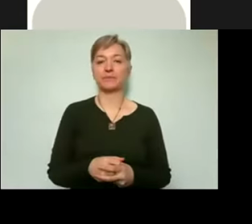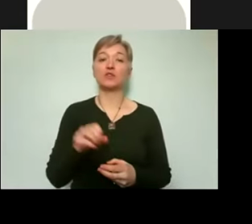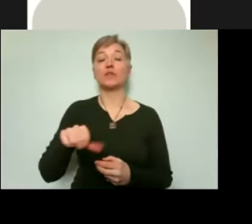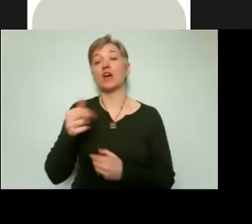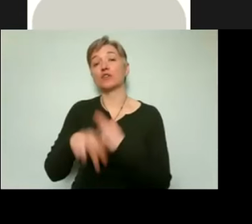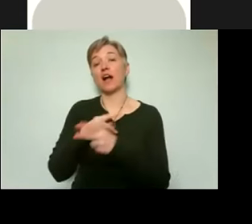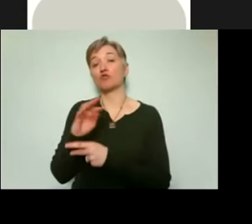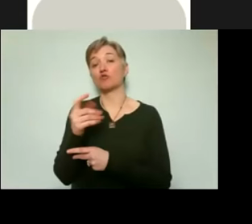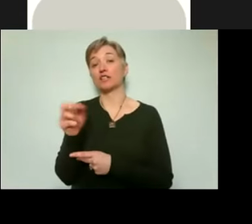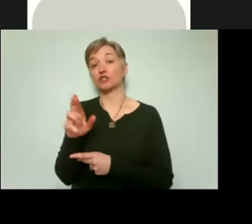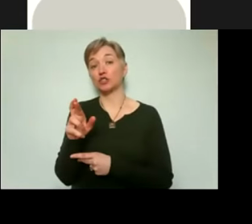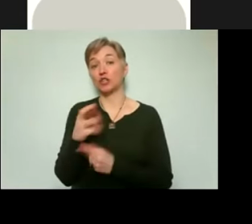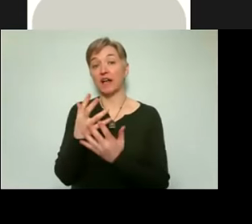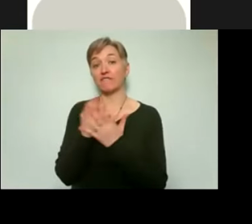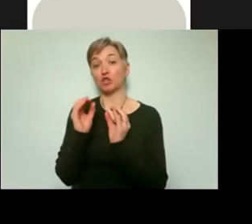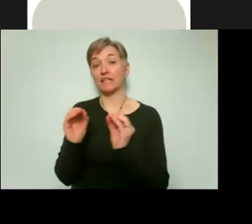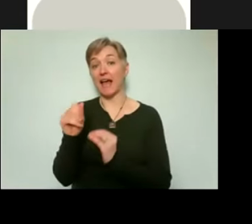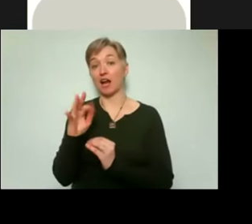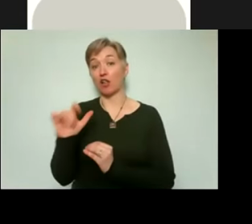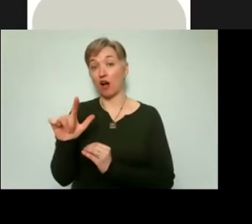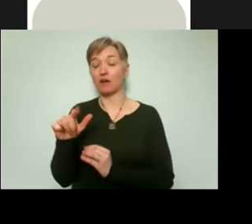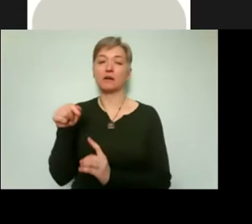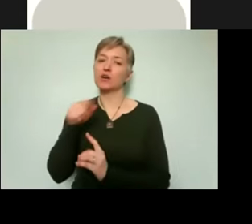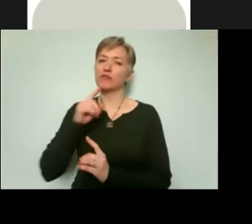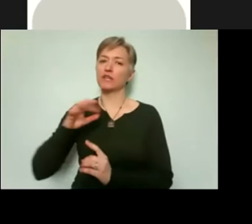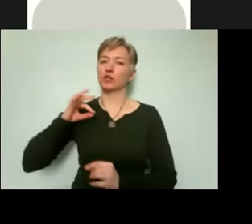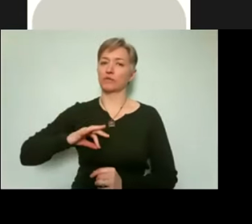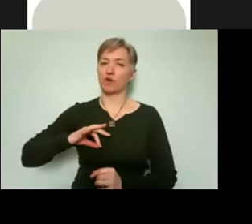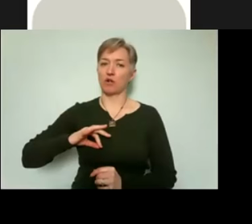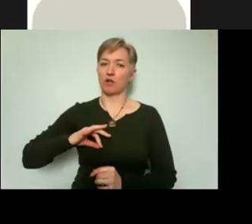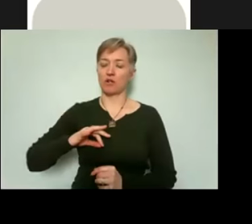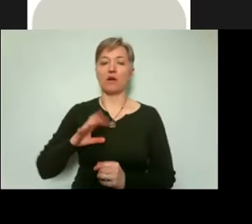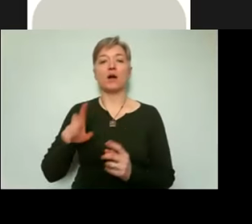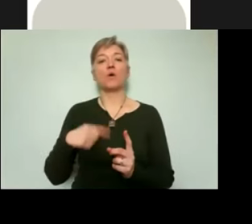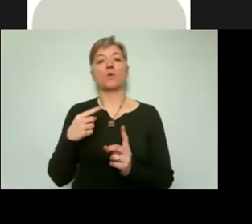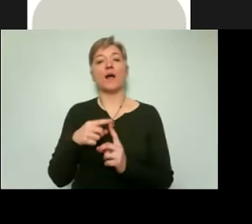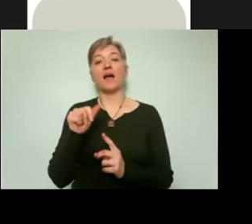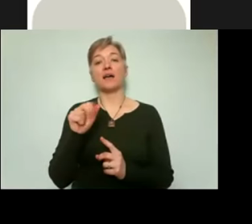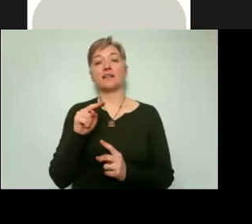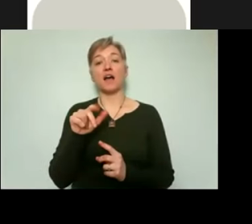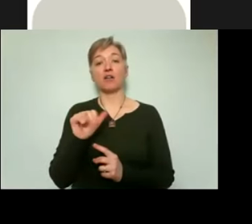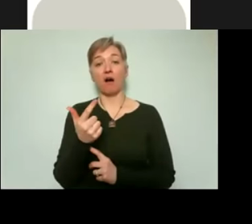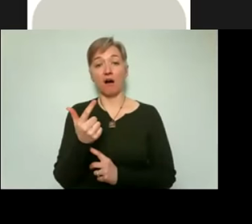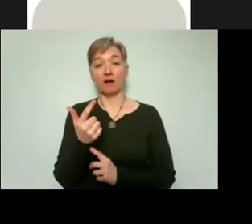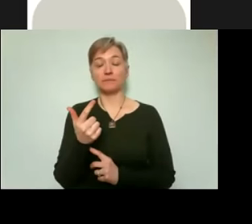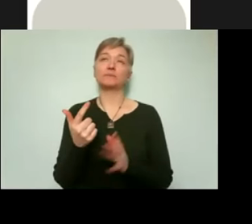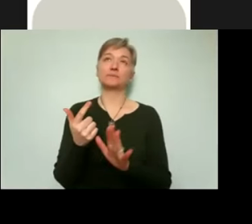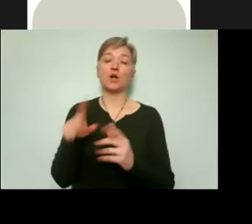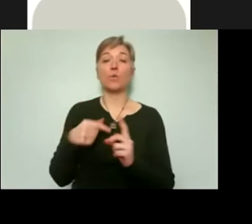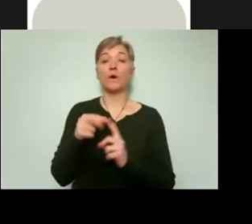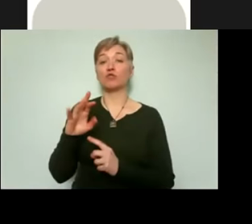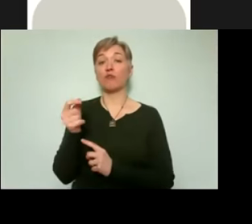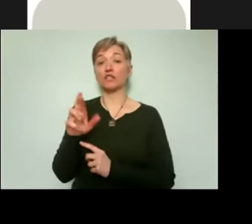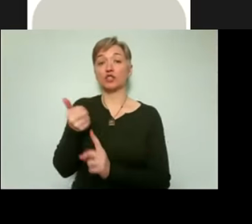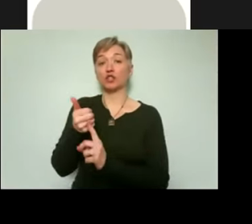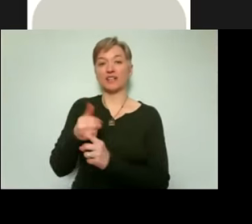the filterless analog regressors, these are really useful, excuse me, when the analog, when the regressor is like a